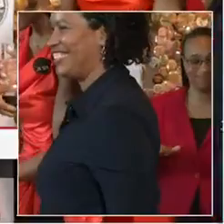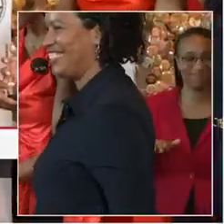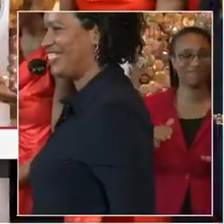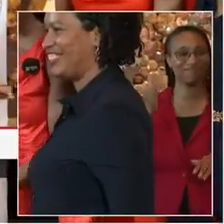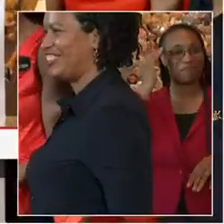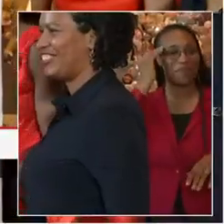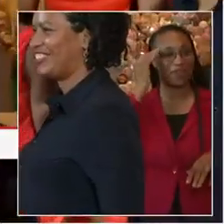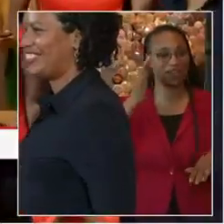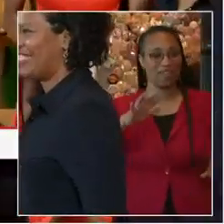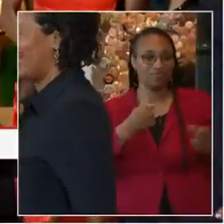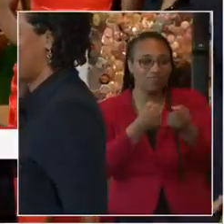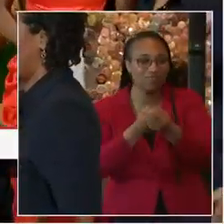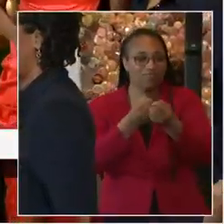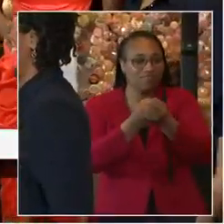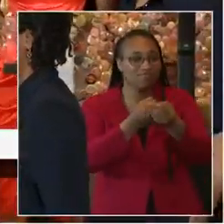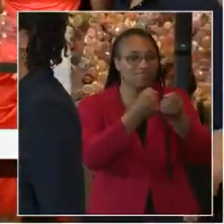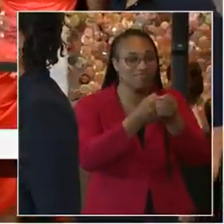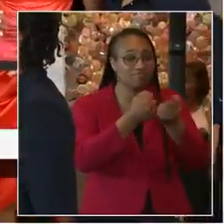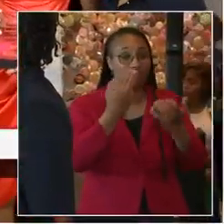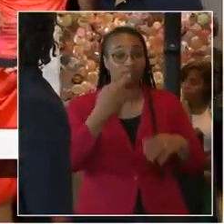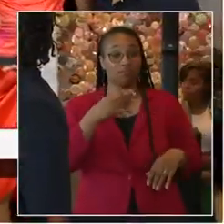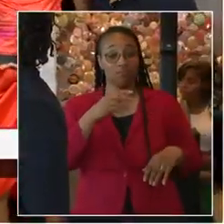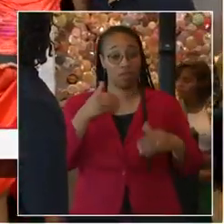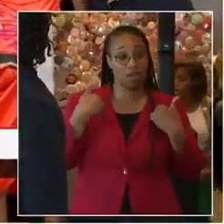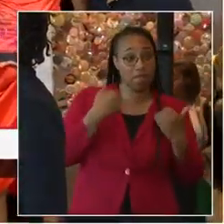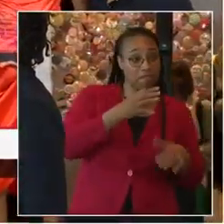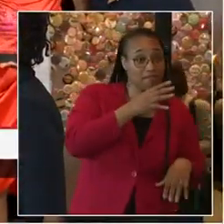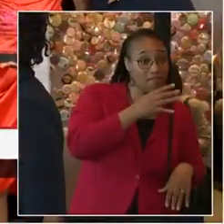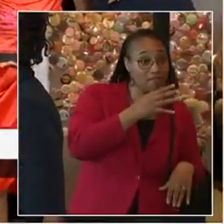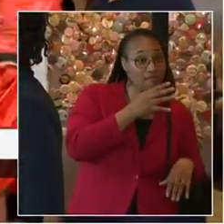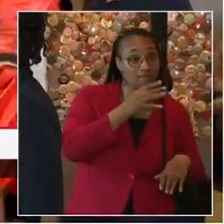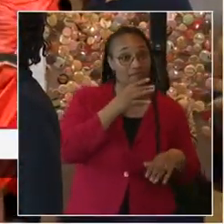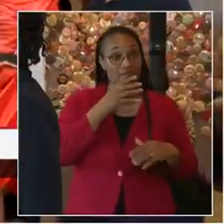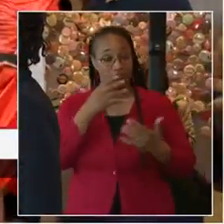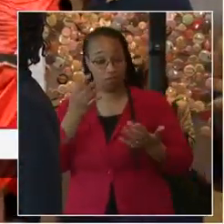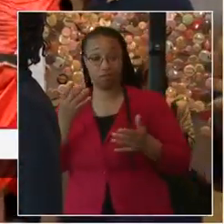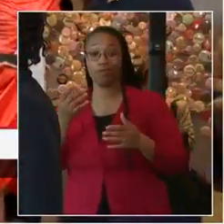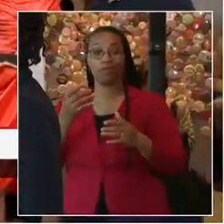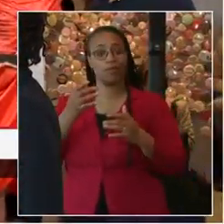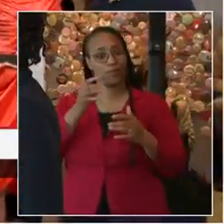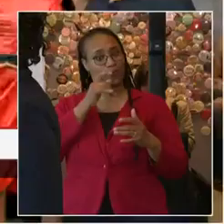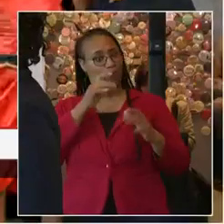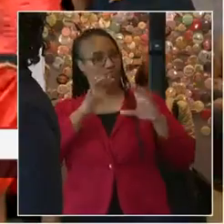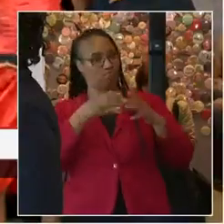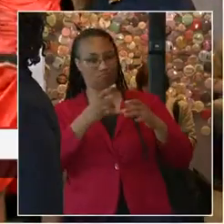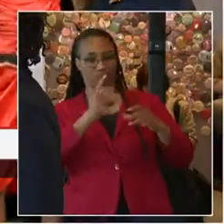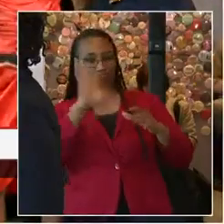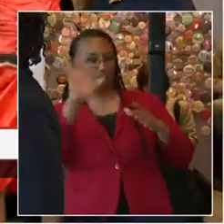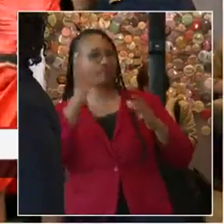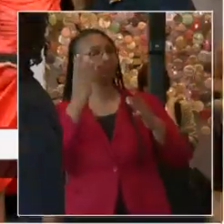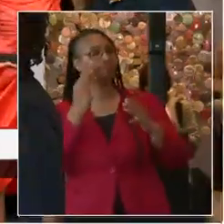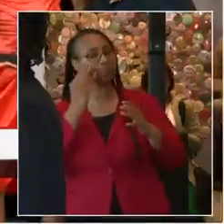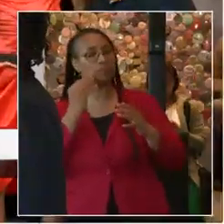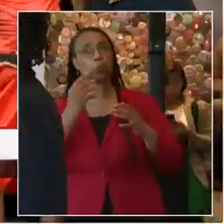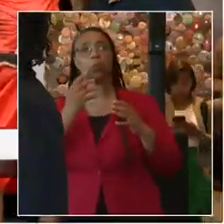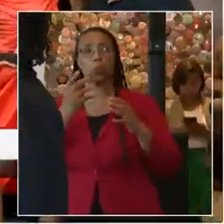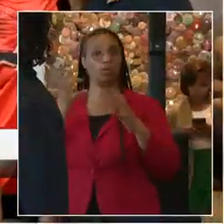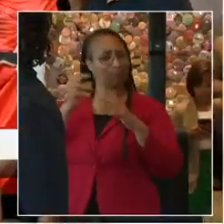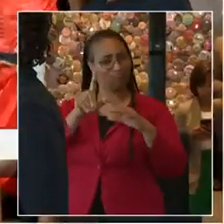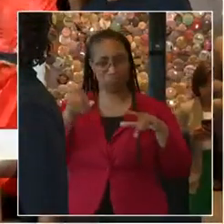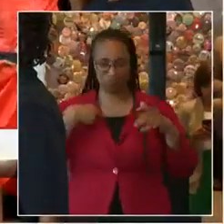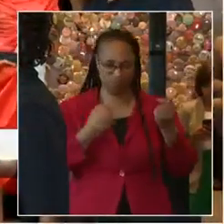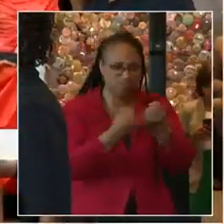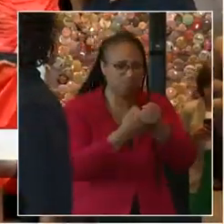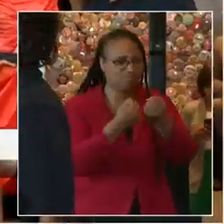adolescent mother who is a survivor of gun violence. In Tia's determination to find significance in life's pain, she